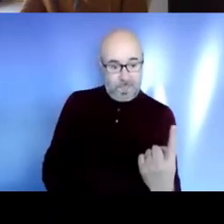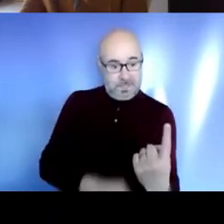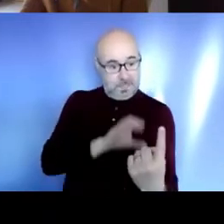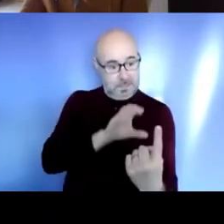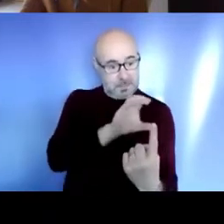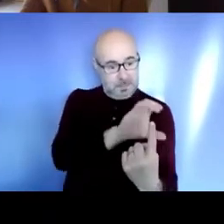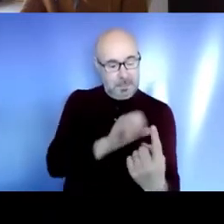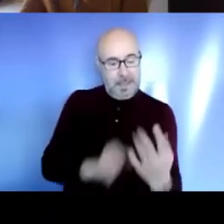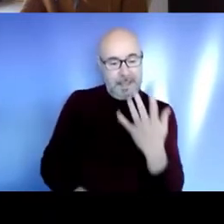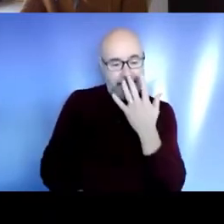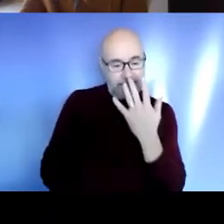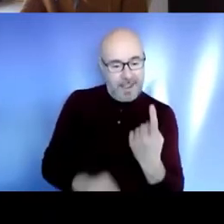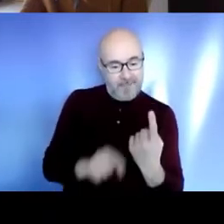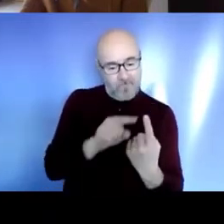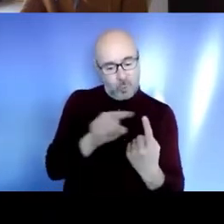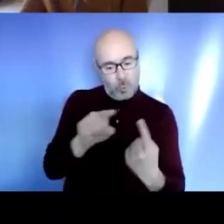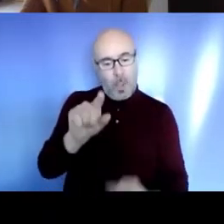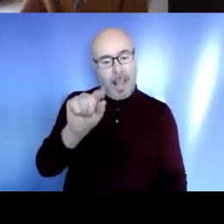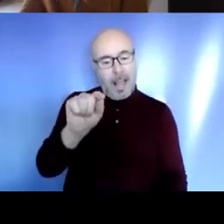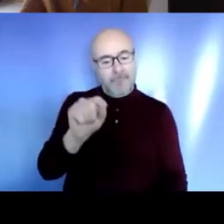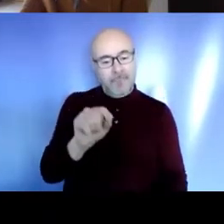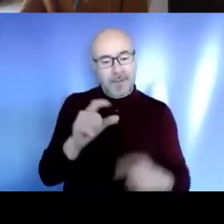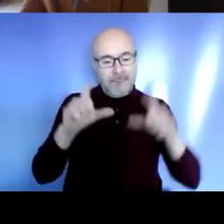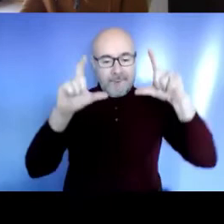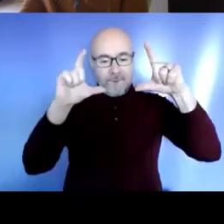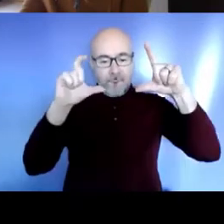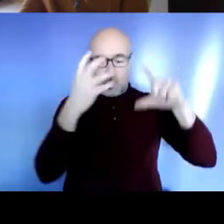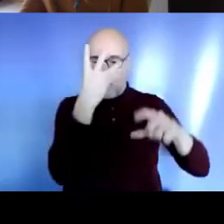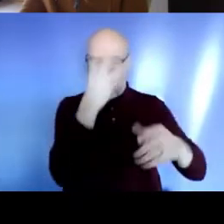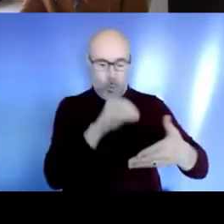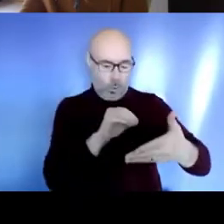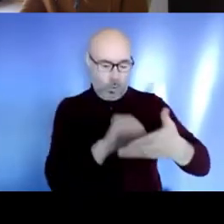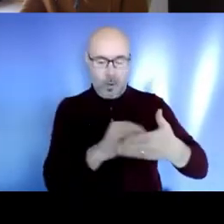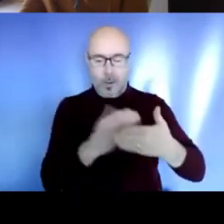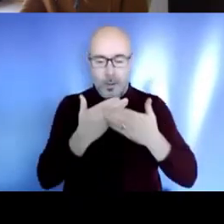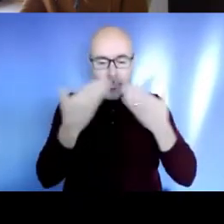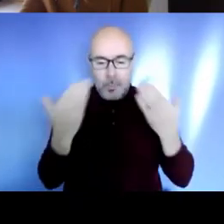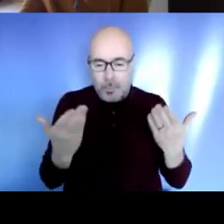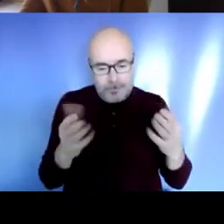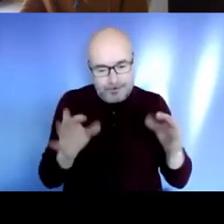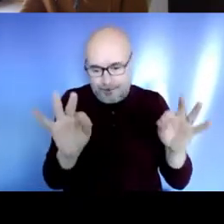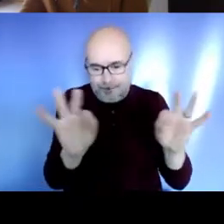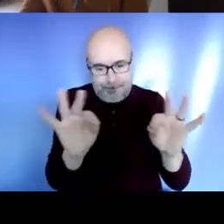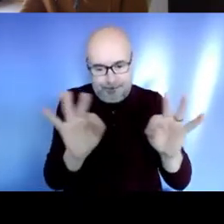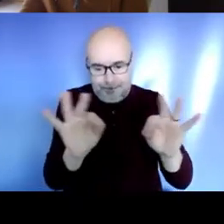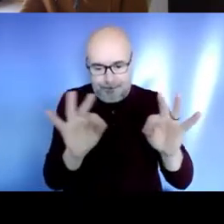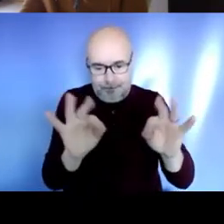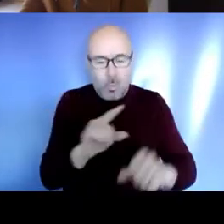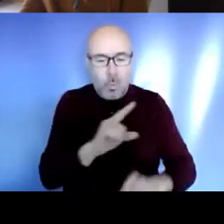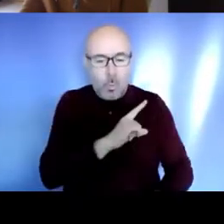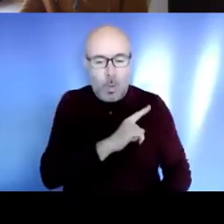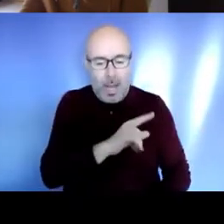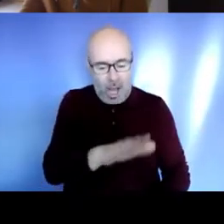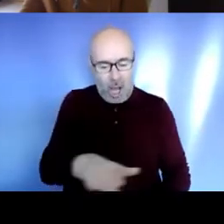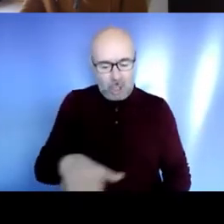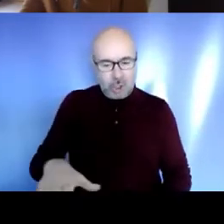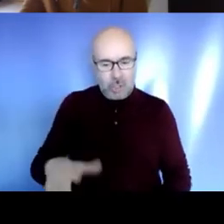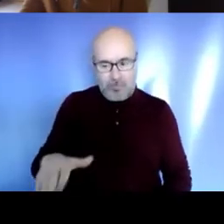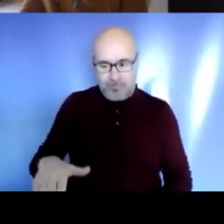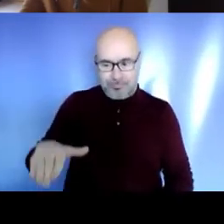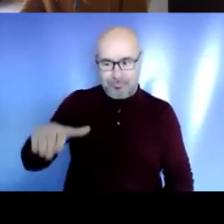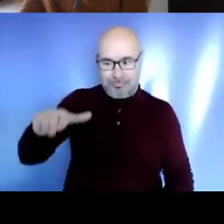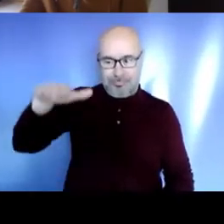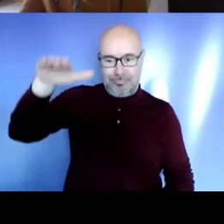to 11, you'll notice there's no photograph on it because children change appearance so much and it's not really